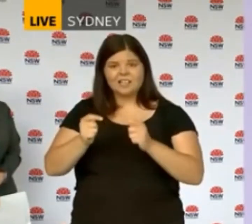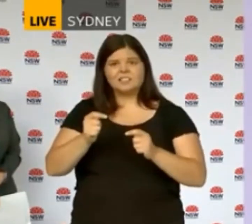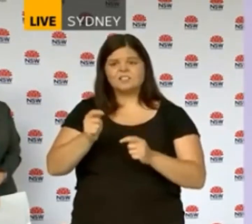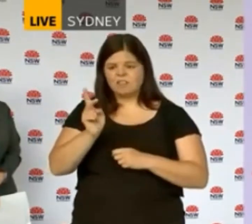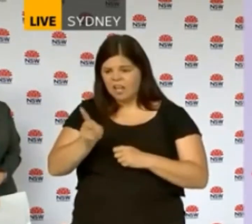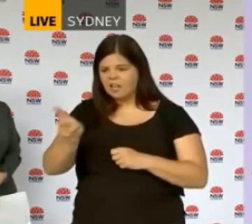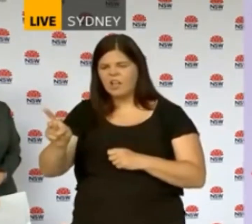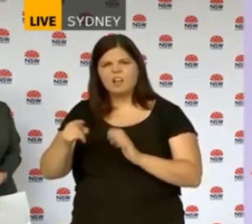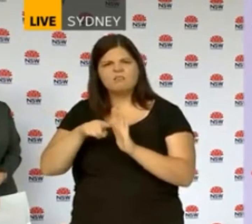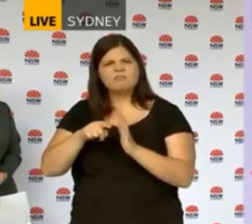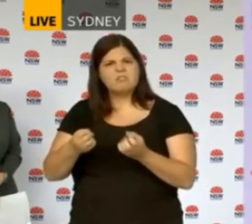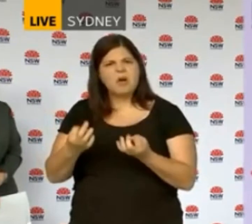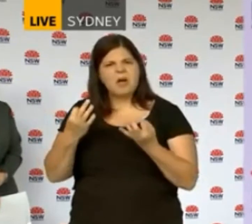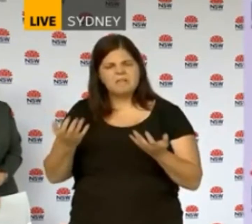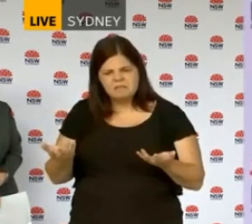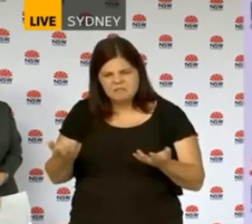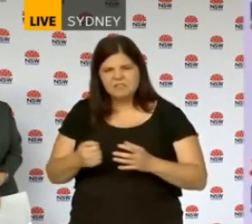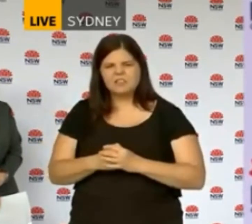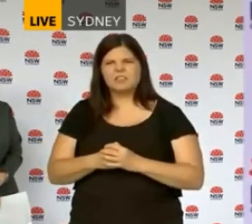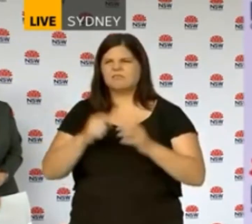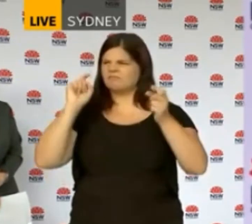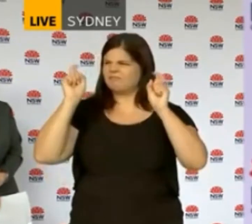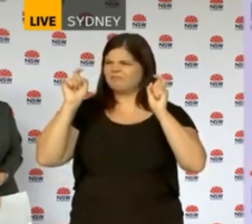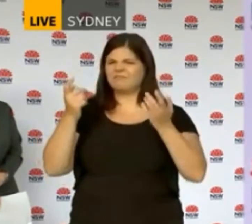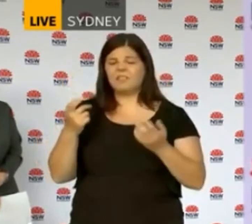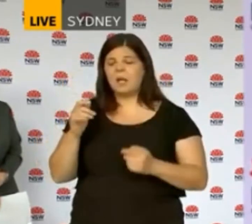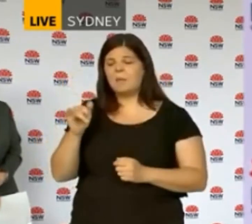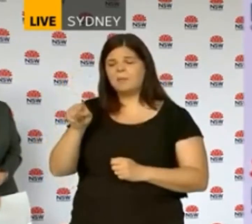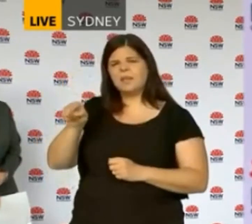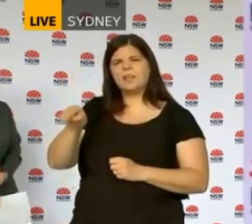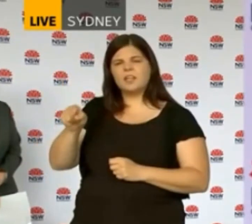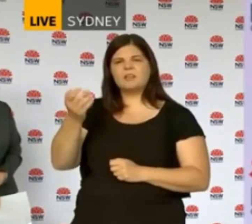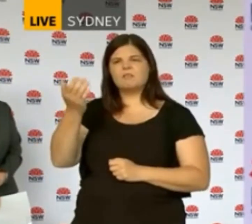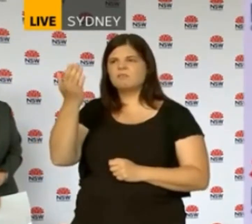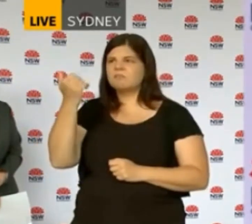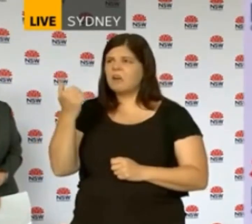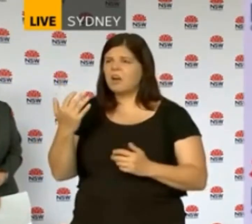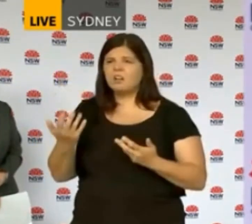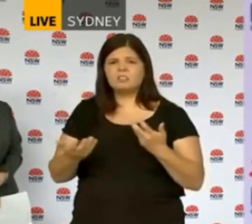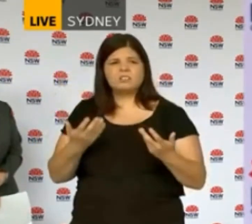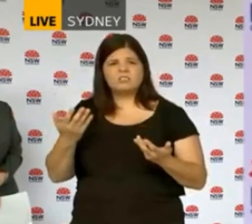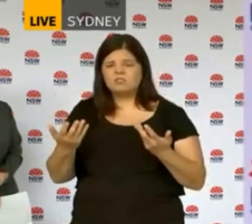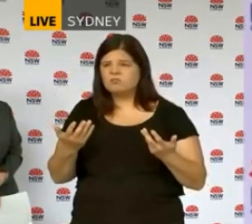it is concerning. Perhaps, there's no clarity around this, perhaps he has had a second